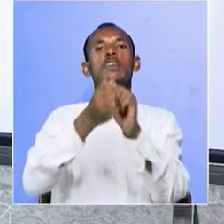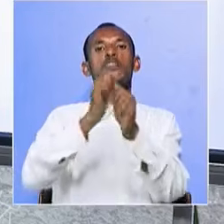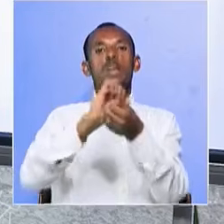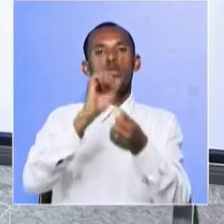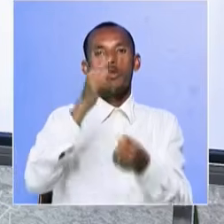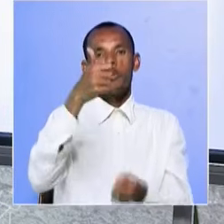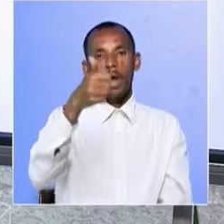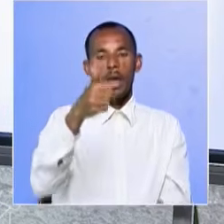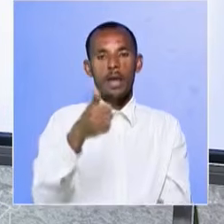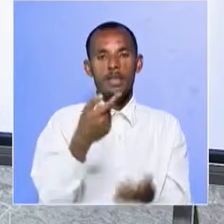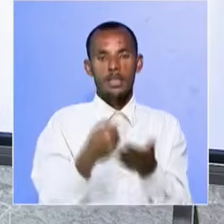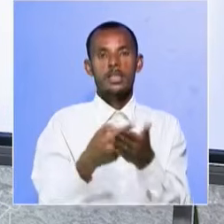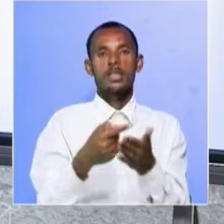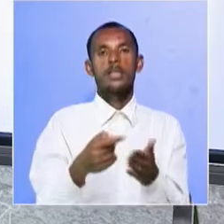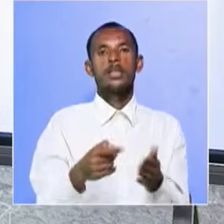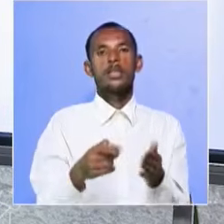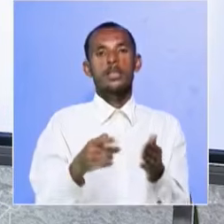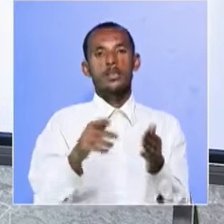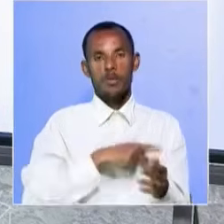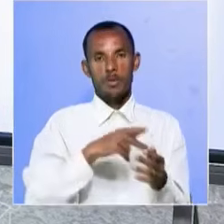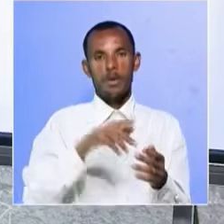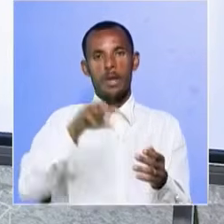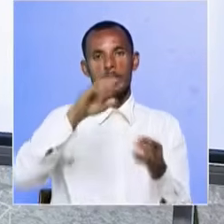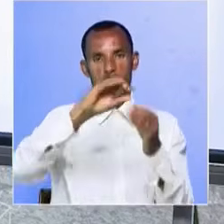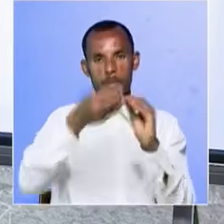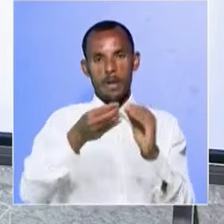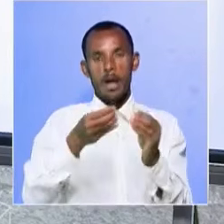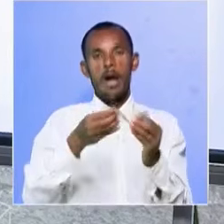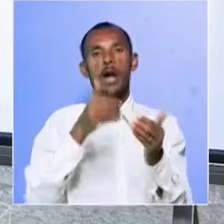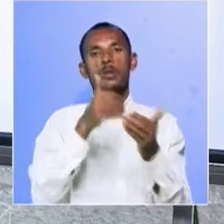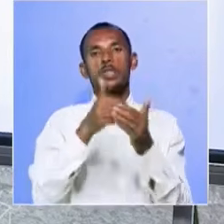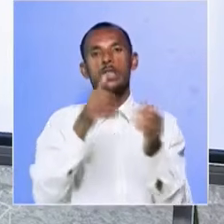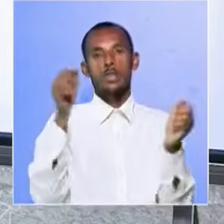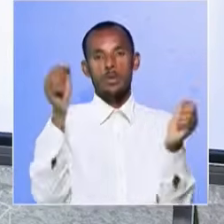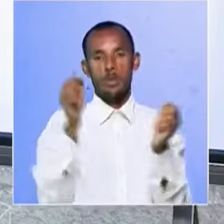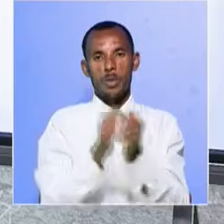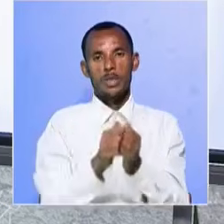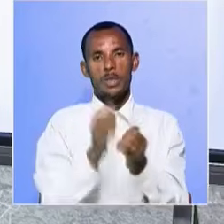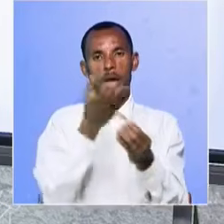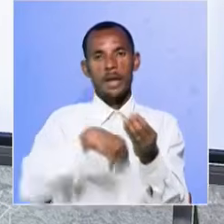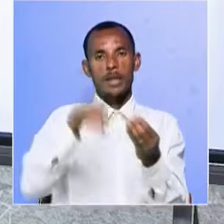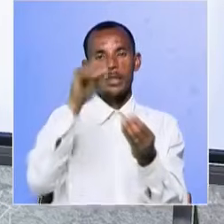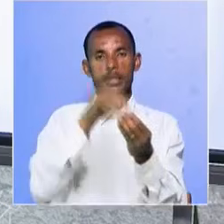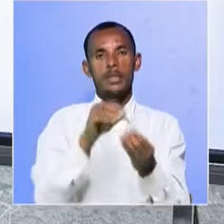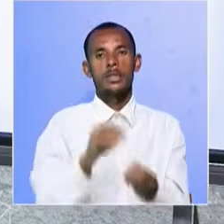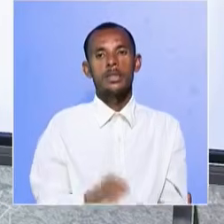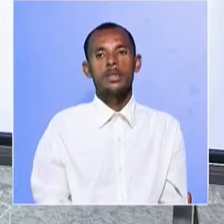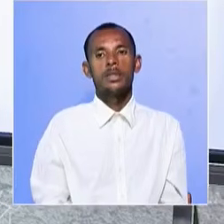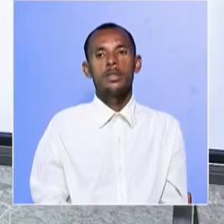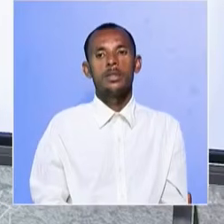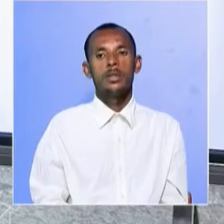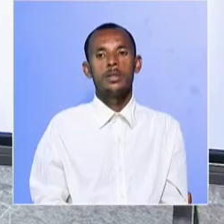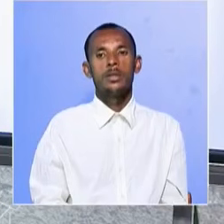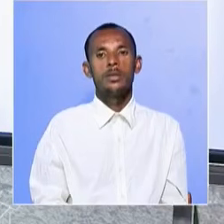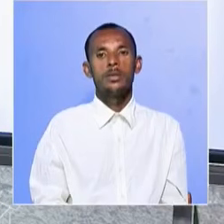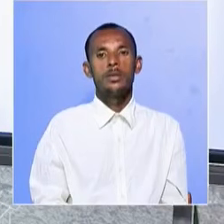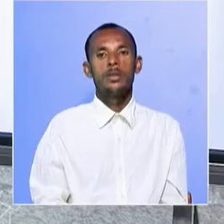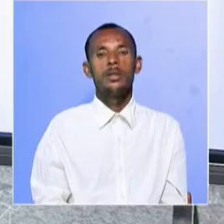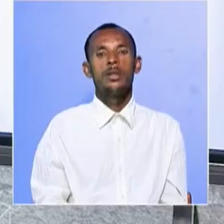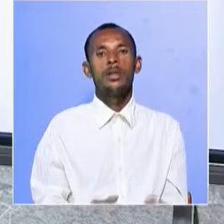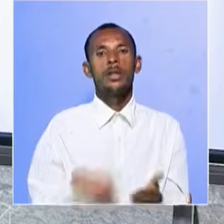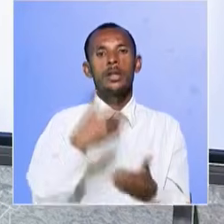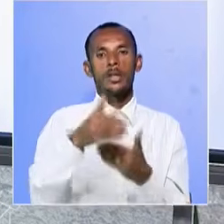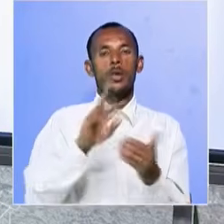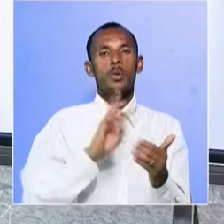these are the properties of rational numbers associated with additions. Okay, so next